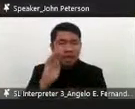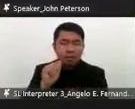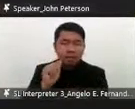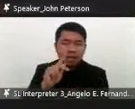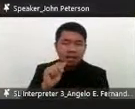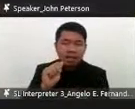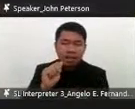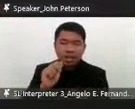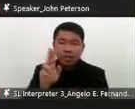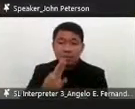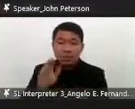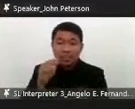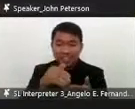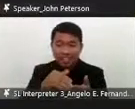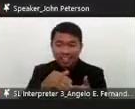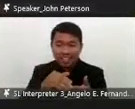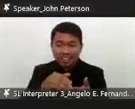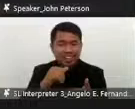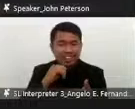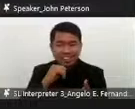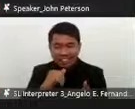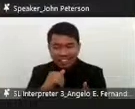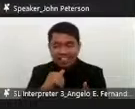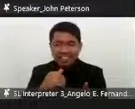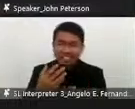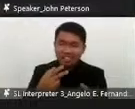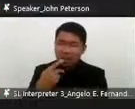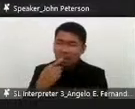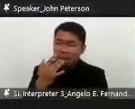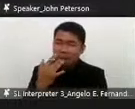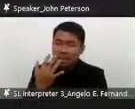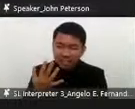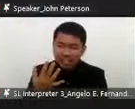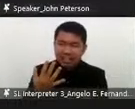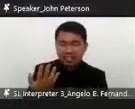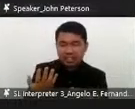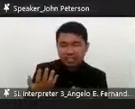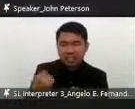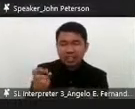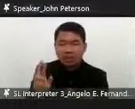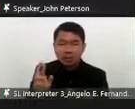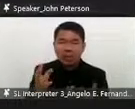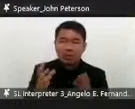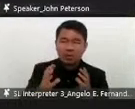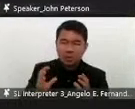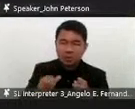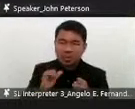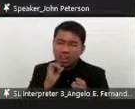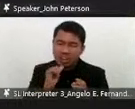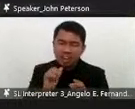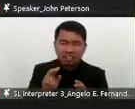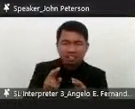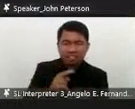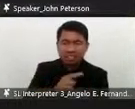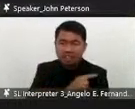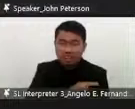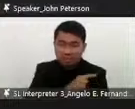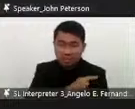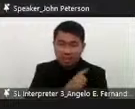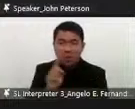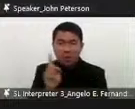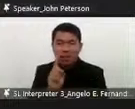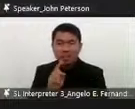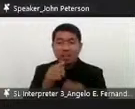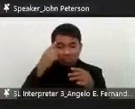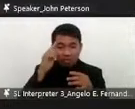again instead of, you know, synthetic fabrics for the purposes of sustainability.